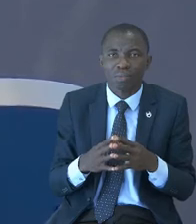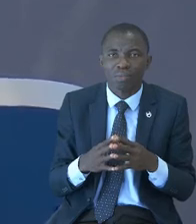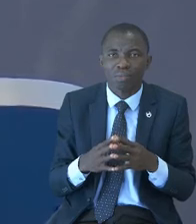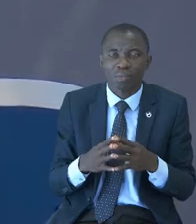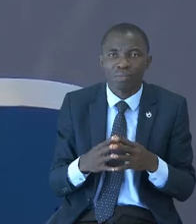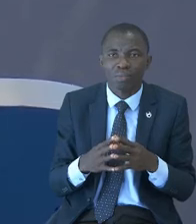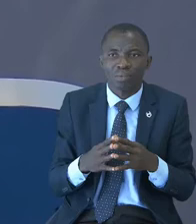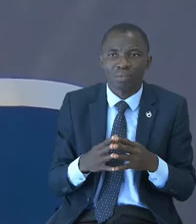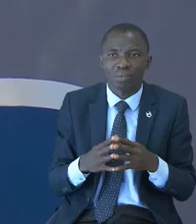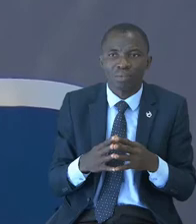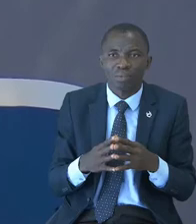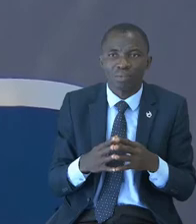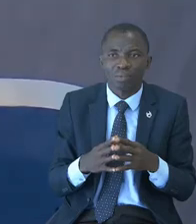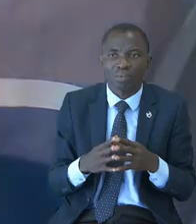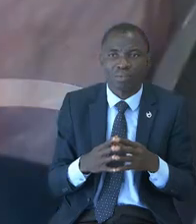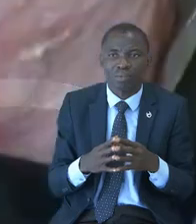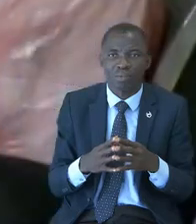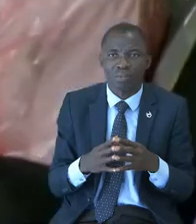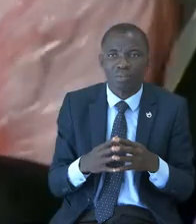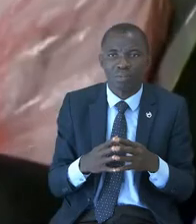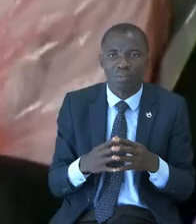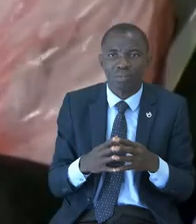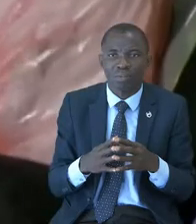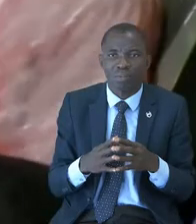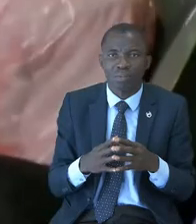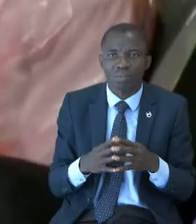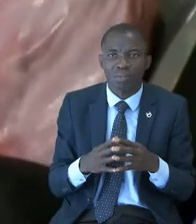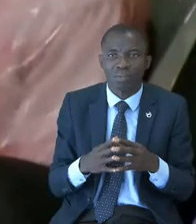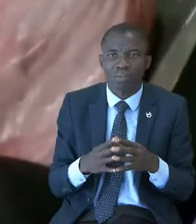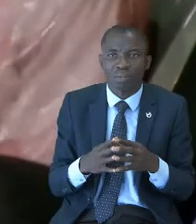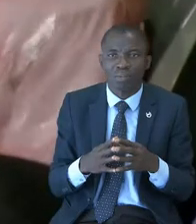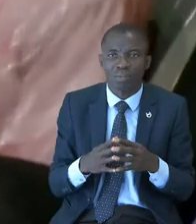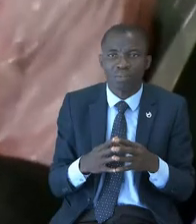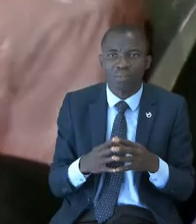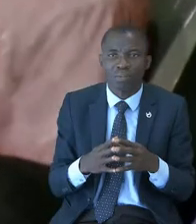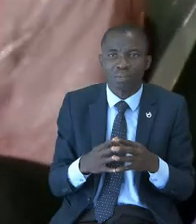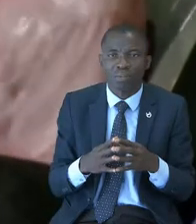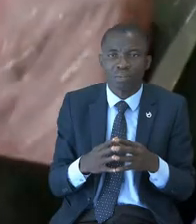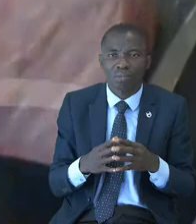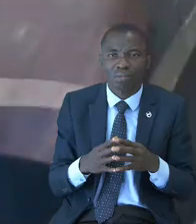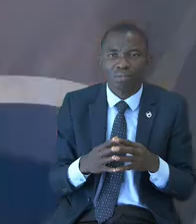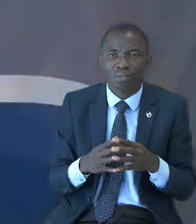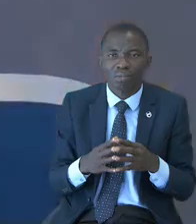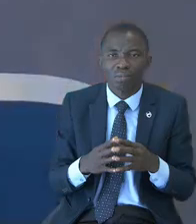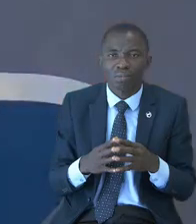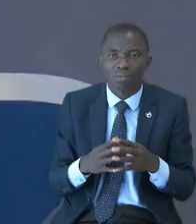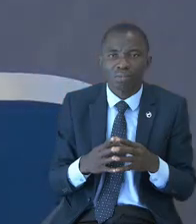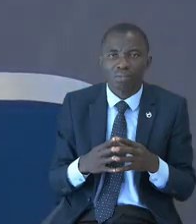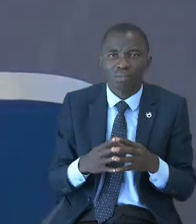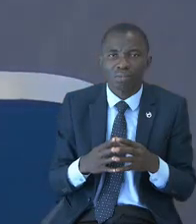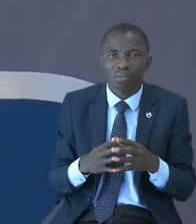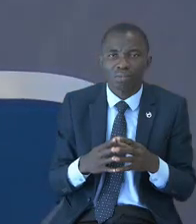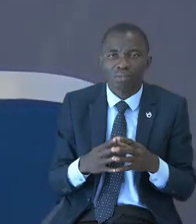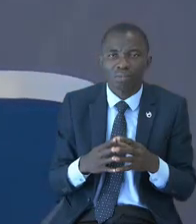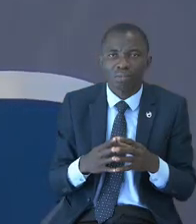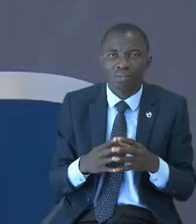of the counseling and the data collection, you please let the supervisors raise the white flag on my right hand